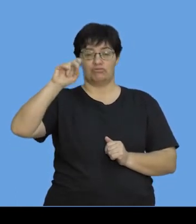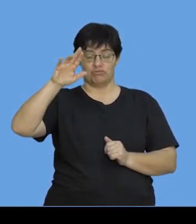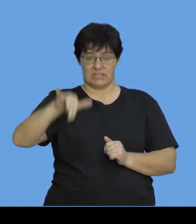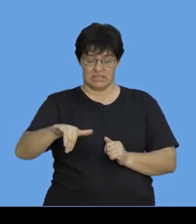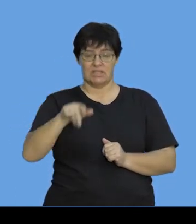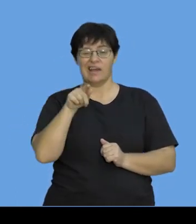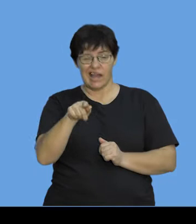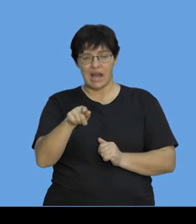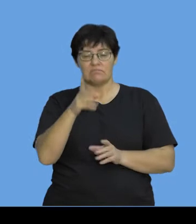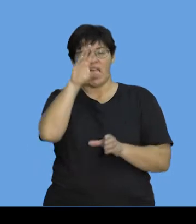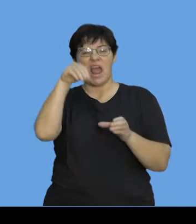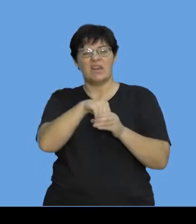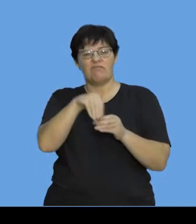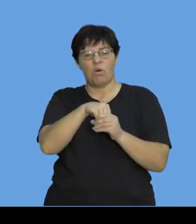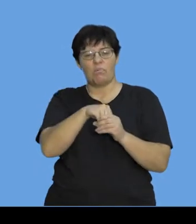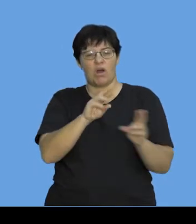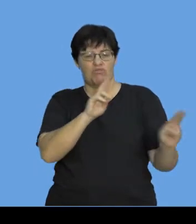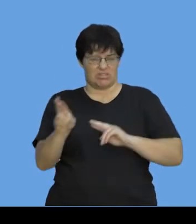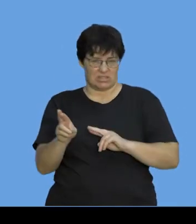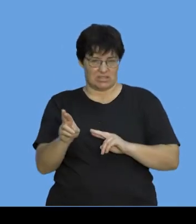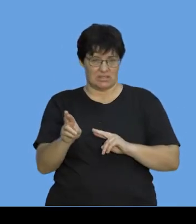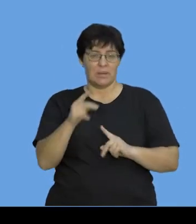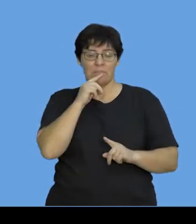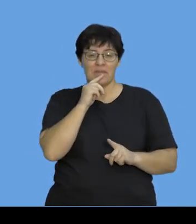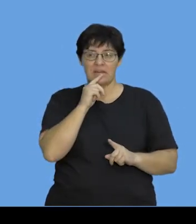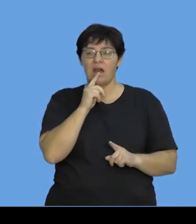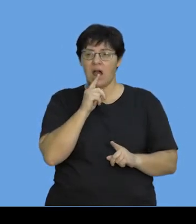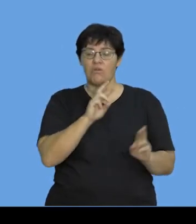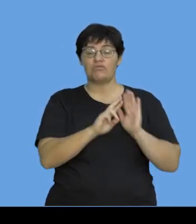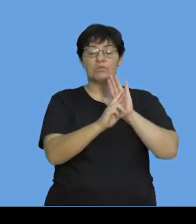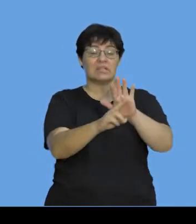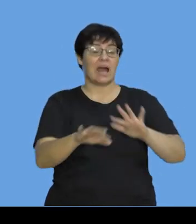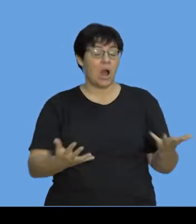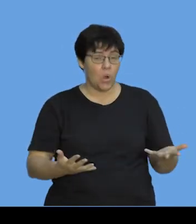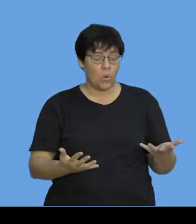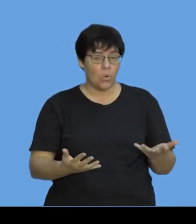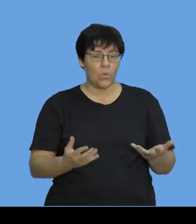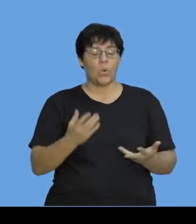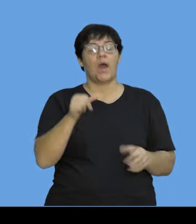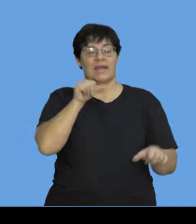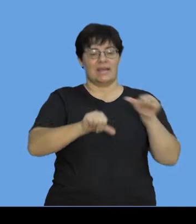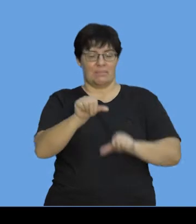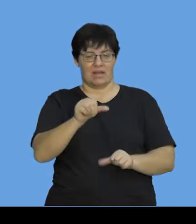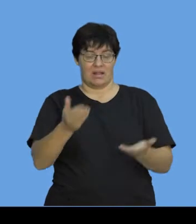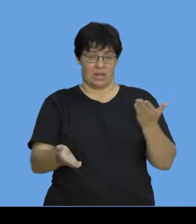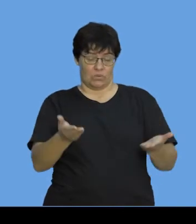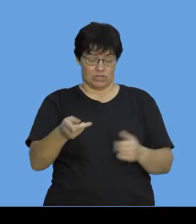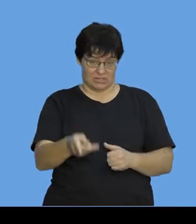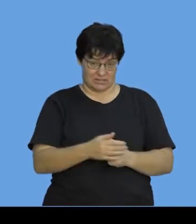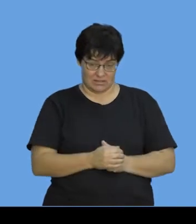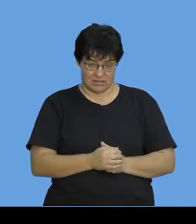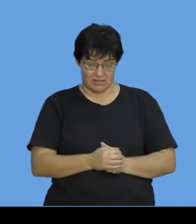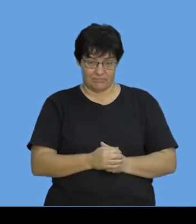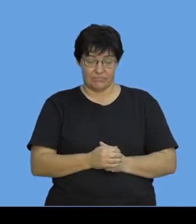and would represent these chemical reactions using chemical equations. We would also, at a later stage in this very session,